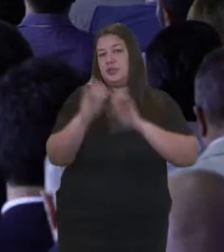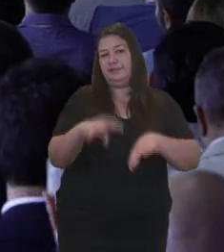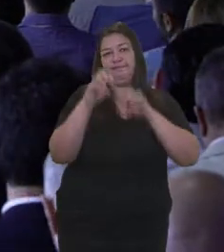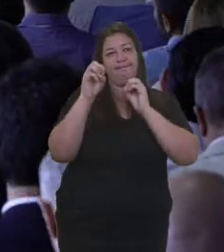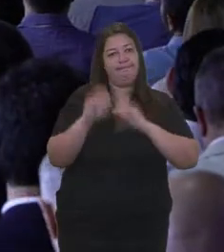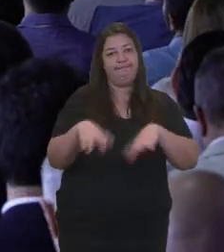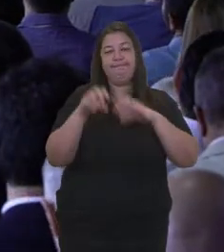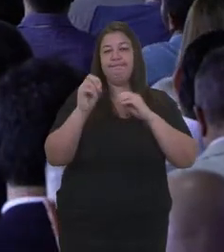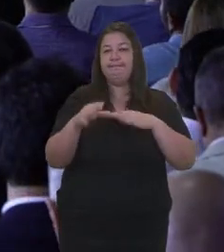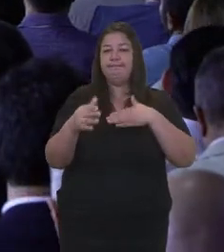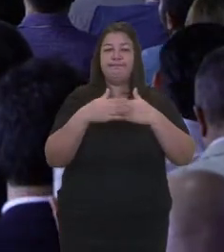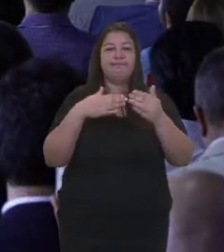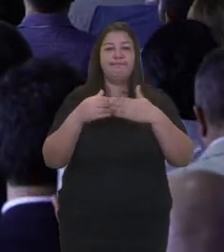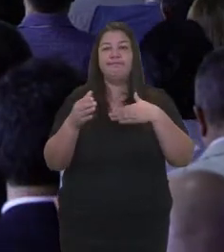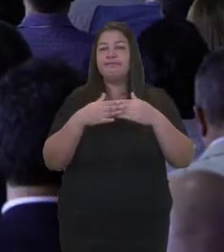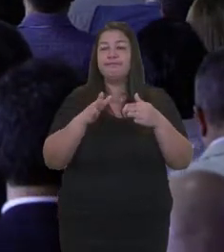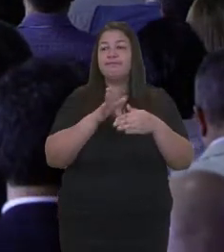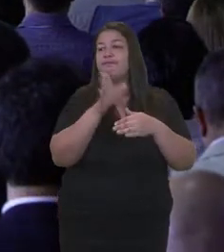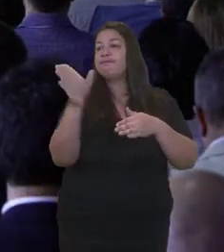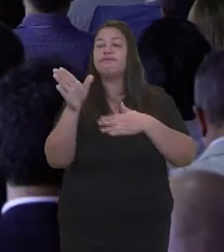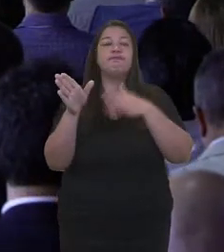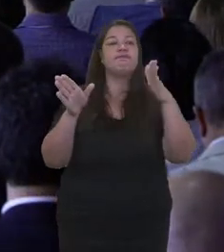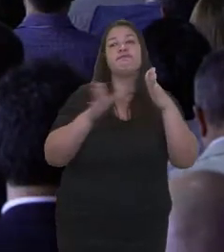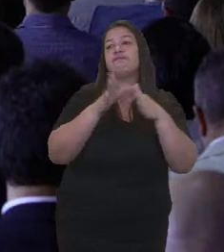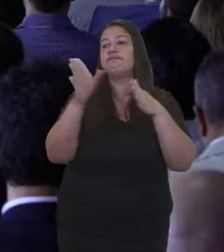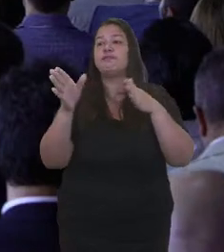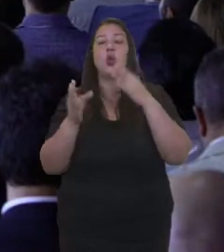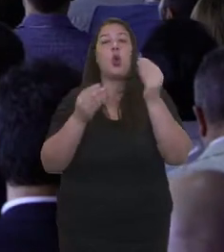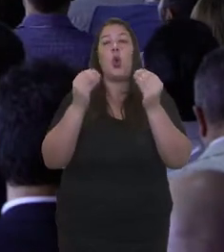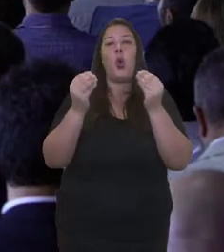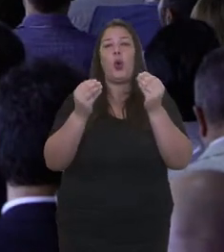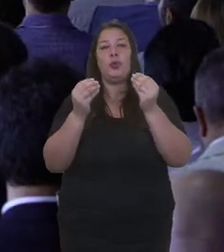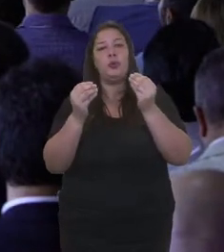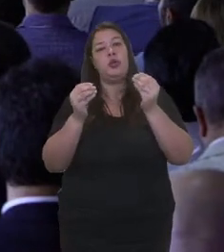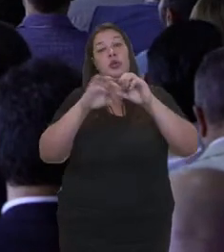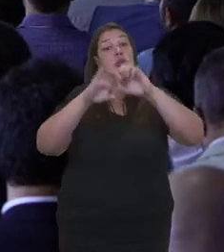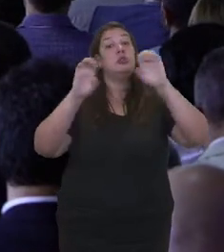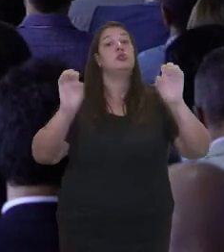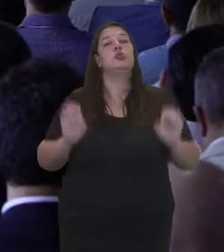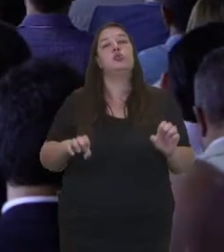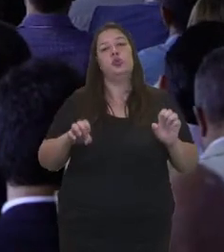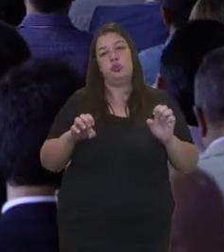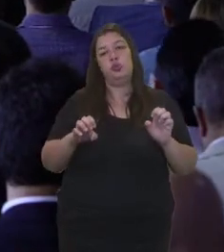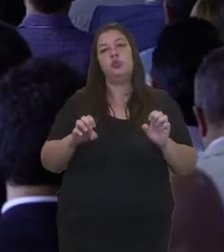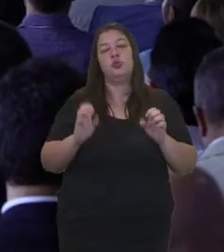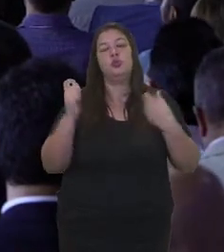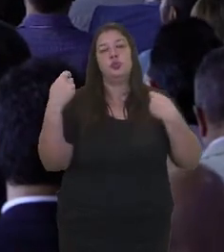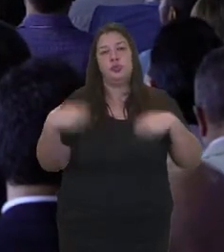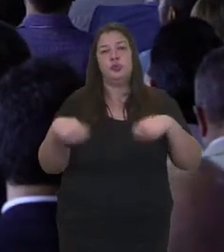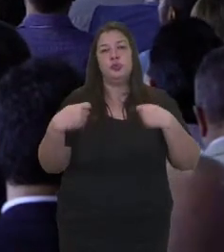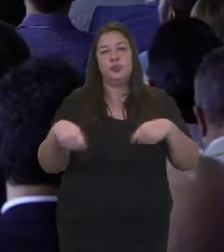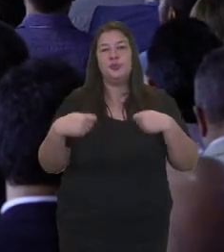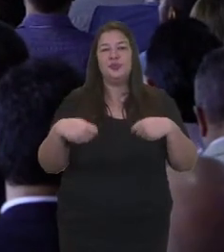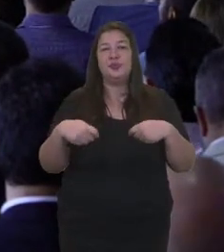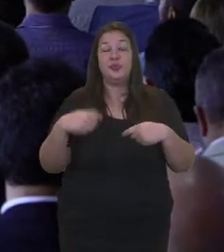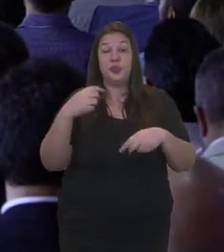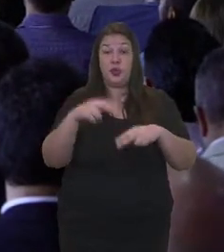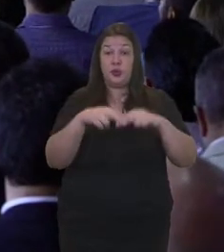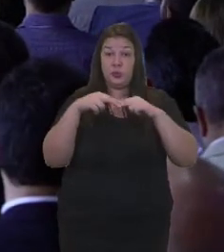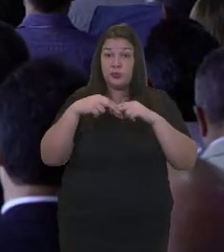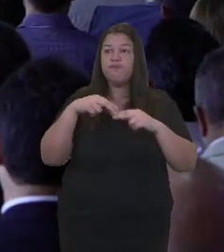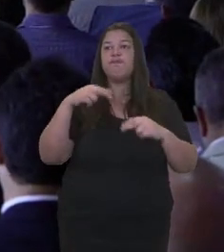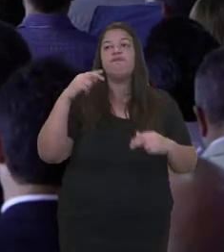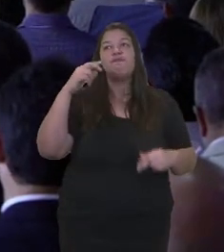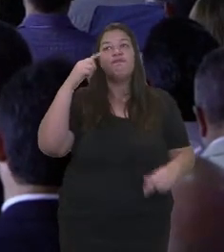to reach any neighborhood, any place in the world with your infrastructure. Allows one important thing,